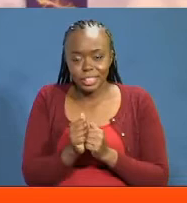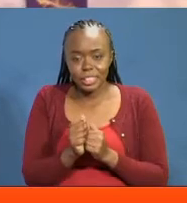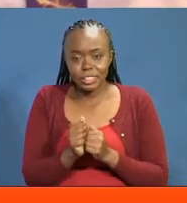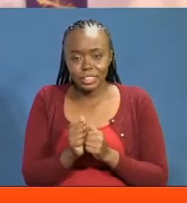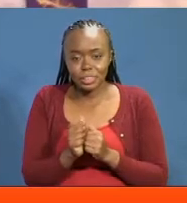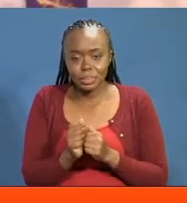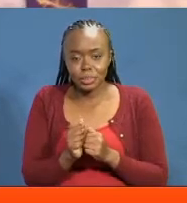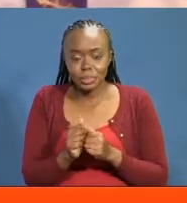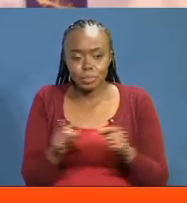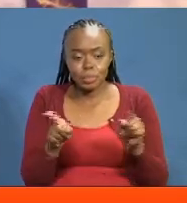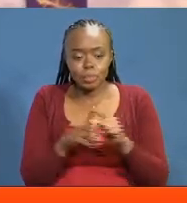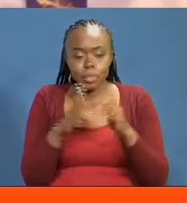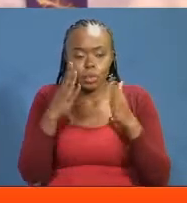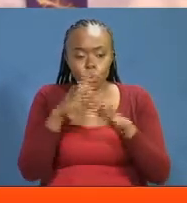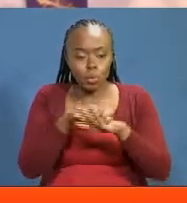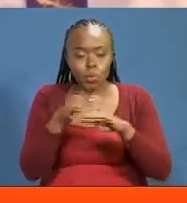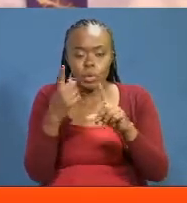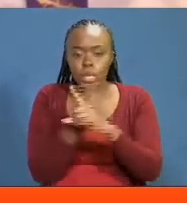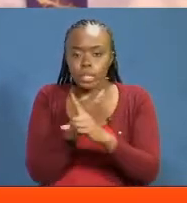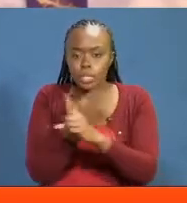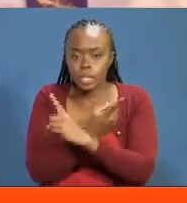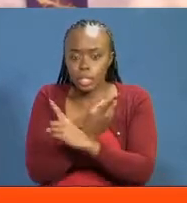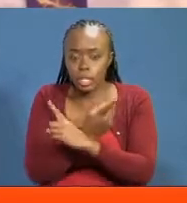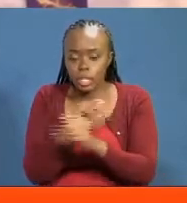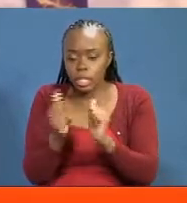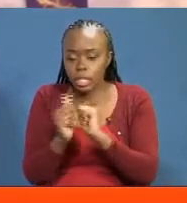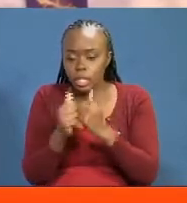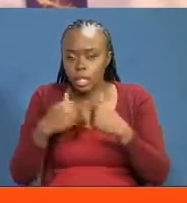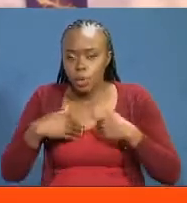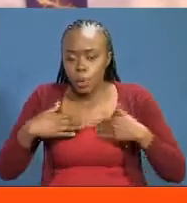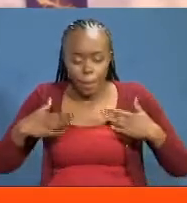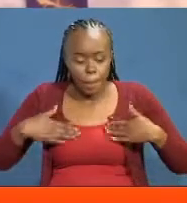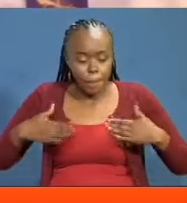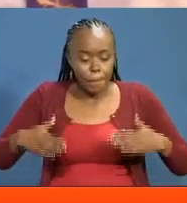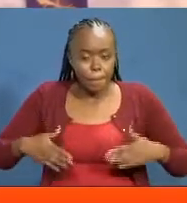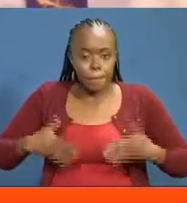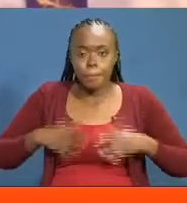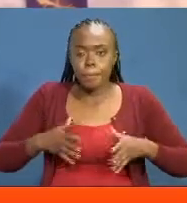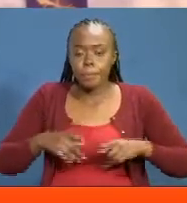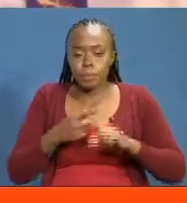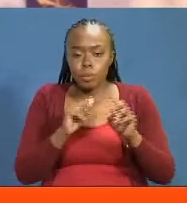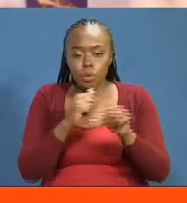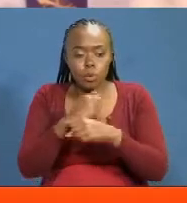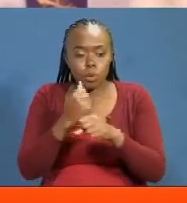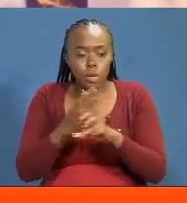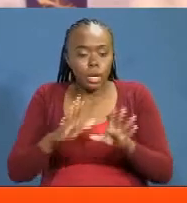Manake tunatofautisha umuhimu ya binadamu kulingana na vitendo vyake.